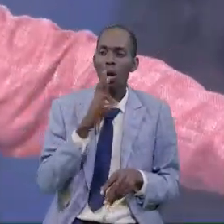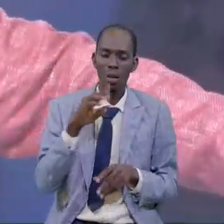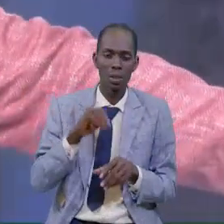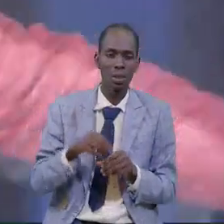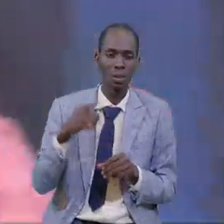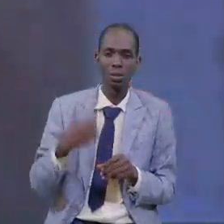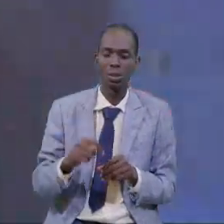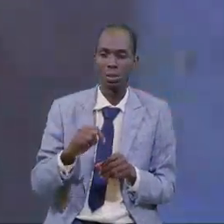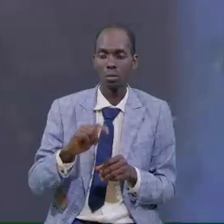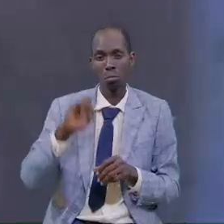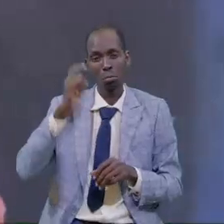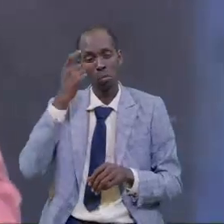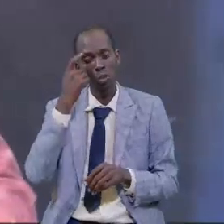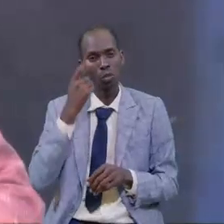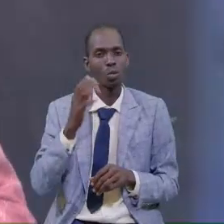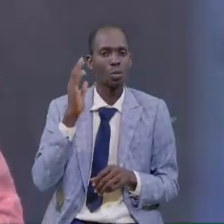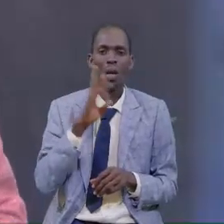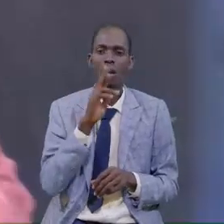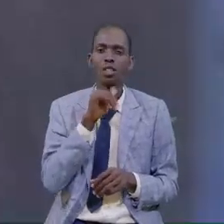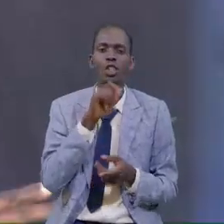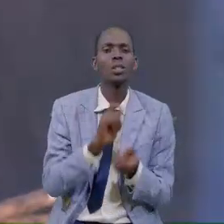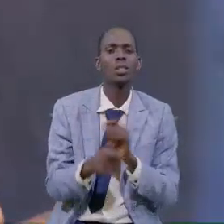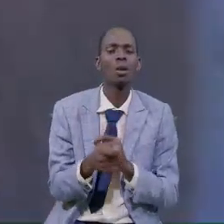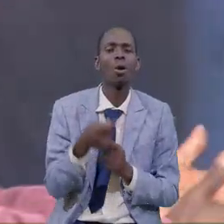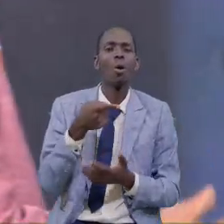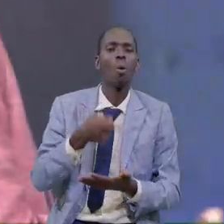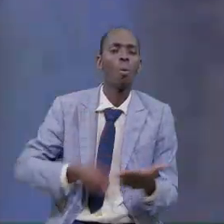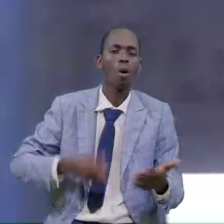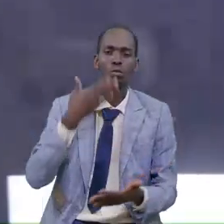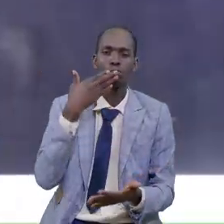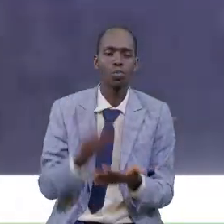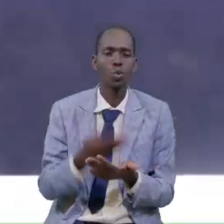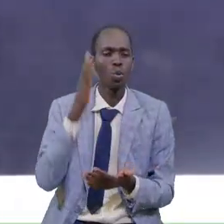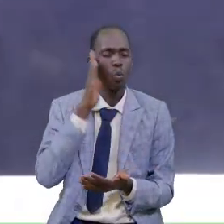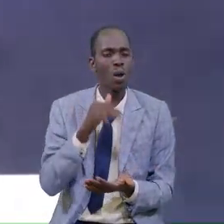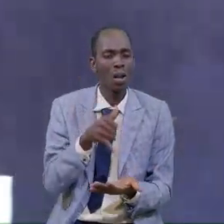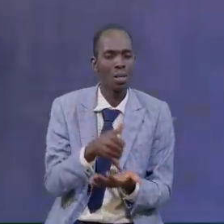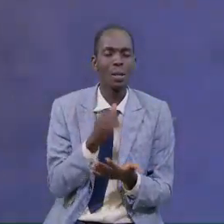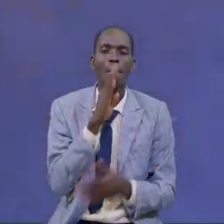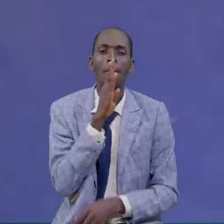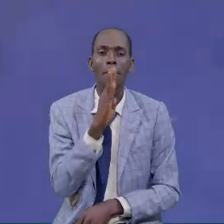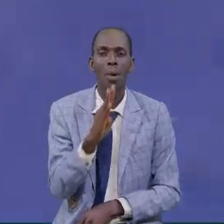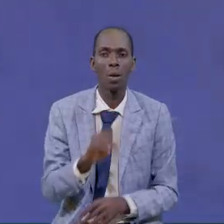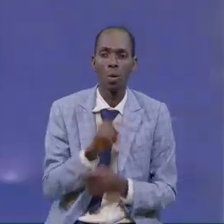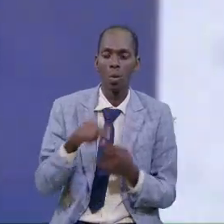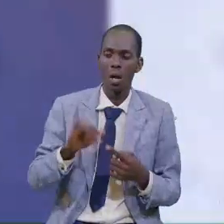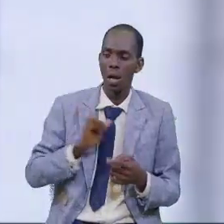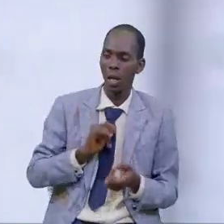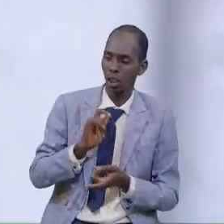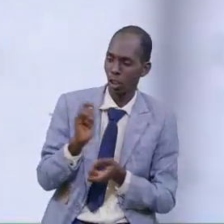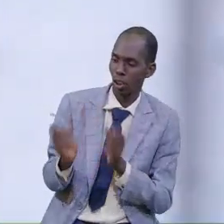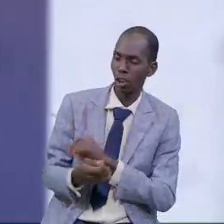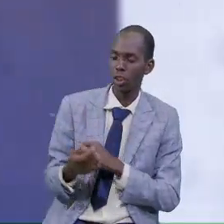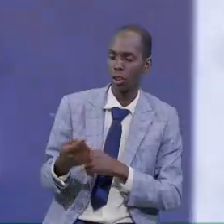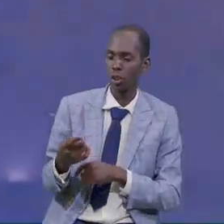good will it do to society? If I change the children to be submissive, and I